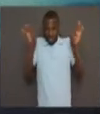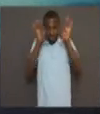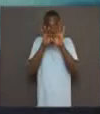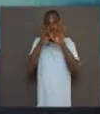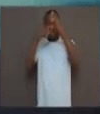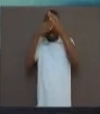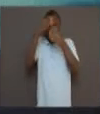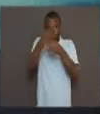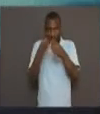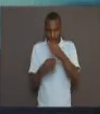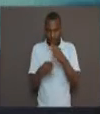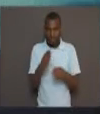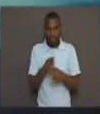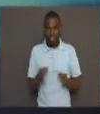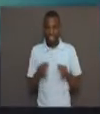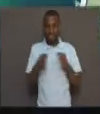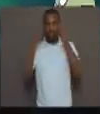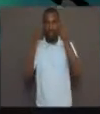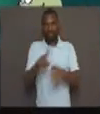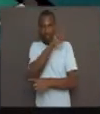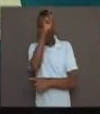a step-down transformer?